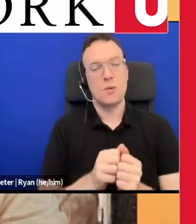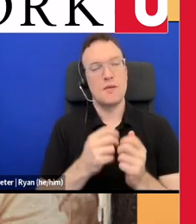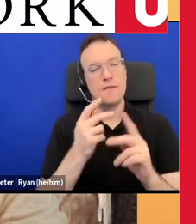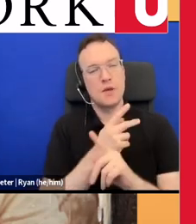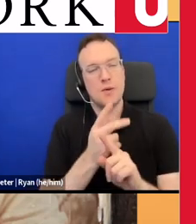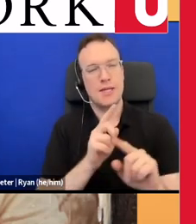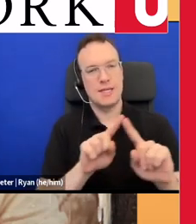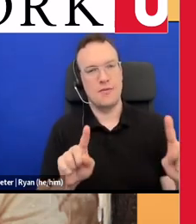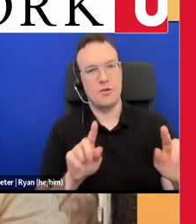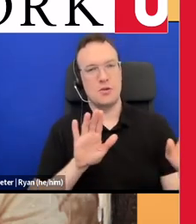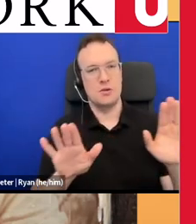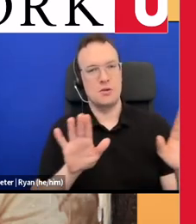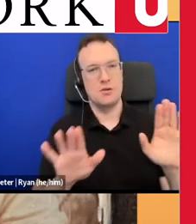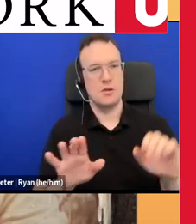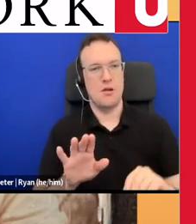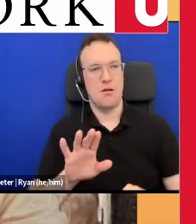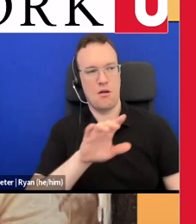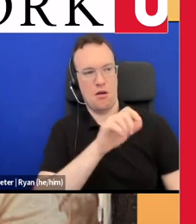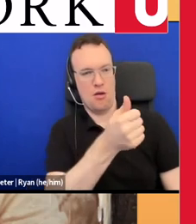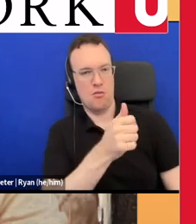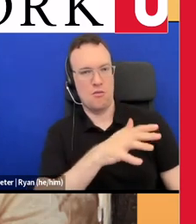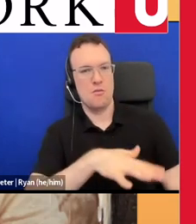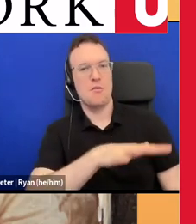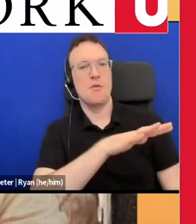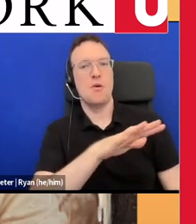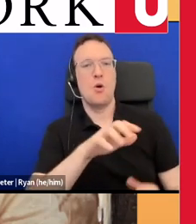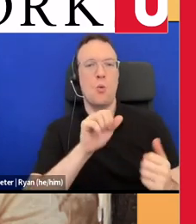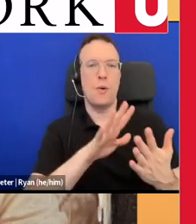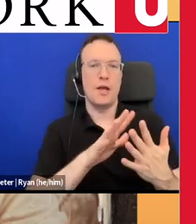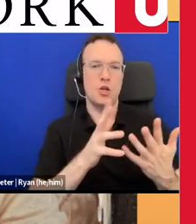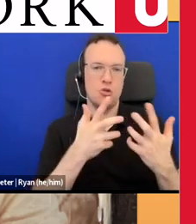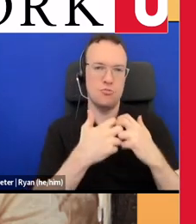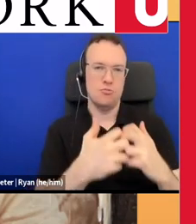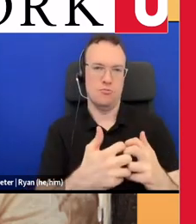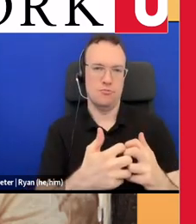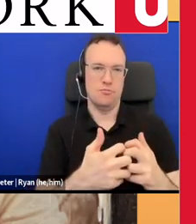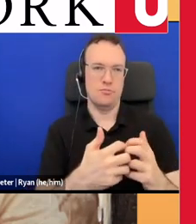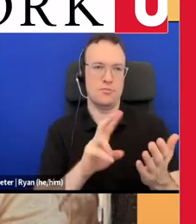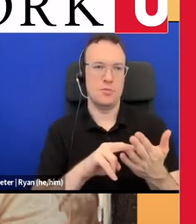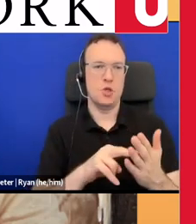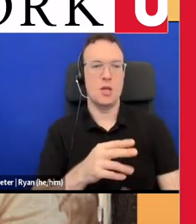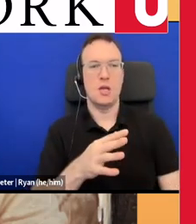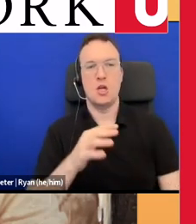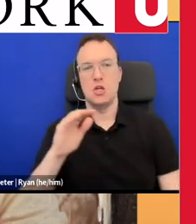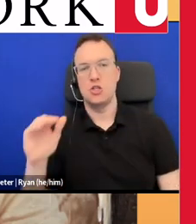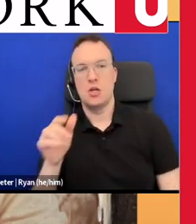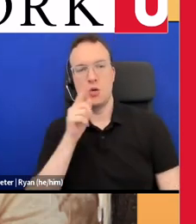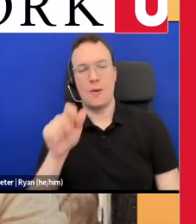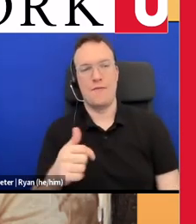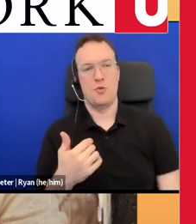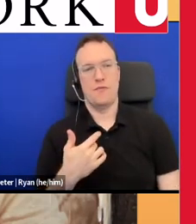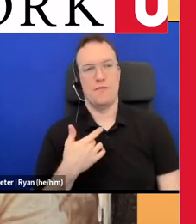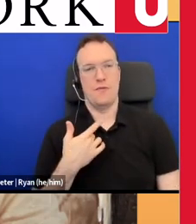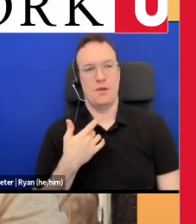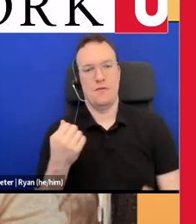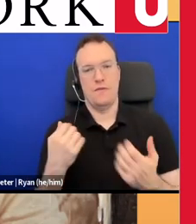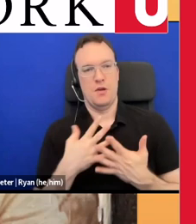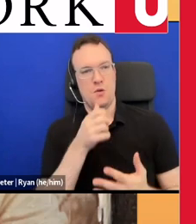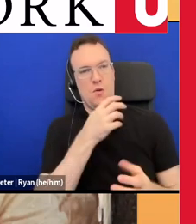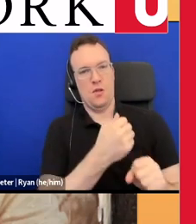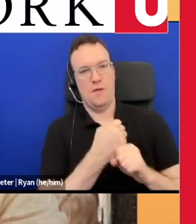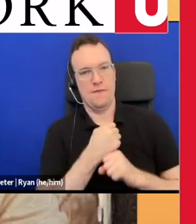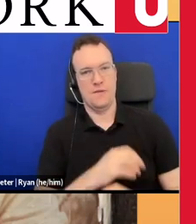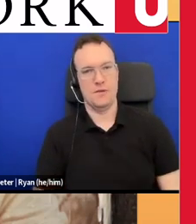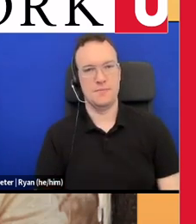difference that constitutes the other, a way to eat the mother so that the child no longer has to fear being unloved.